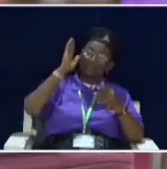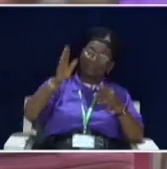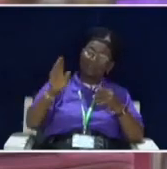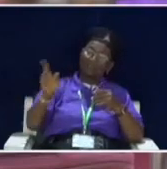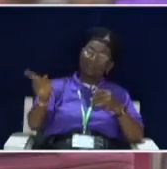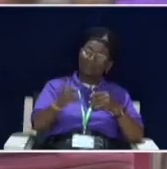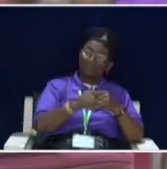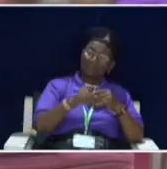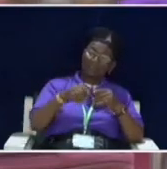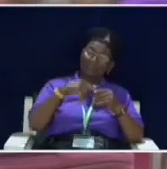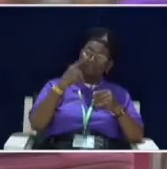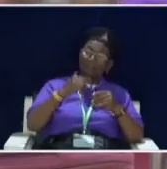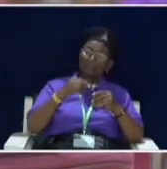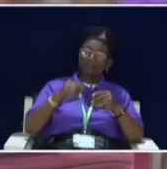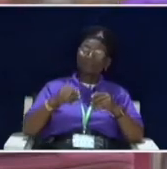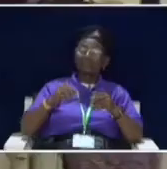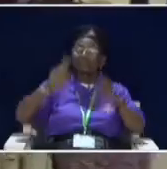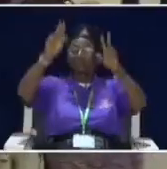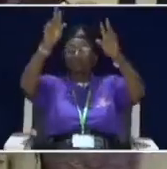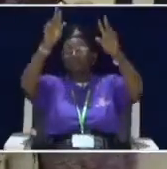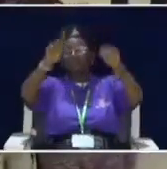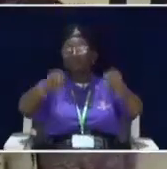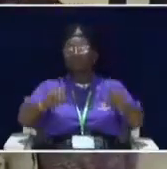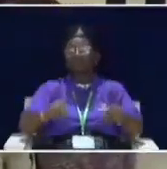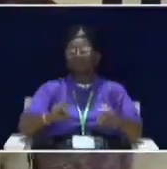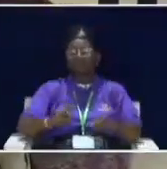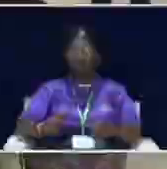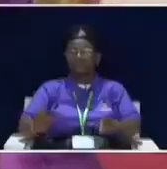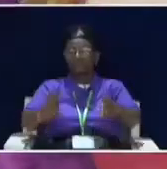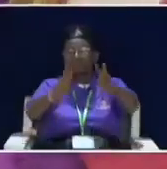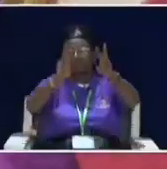will you say?